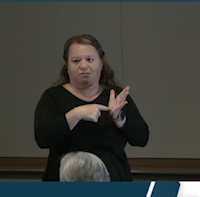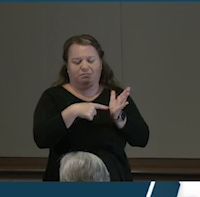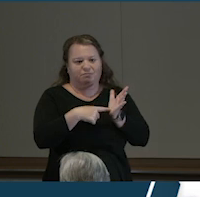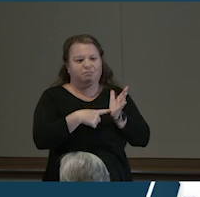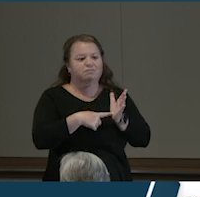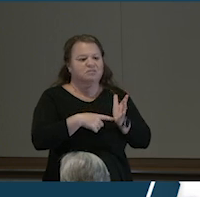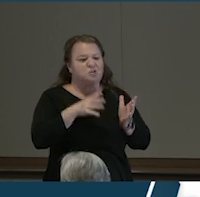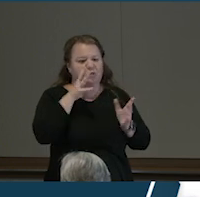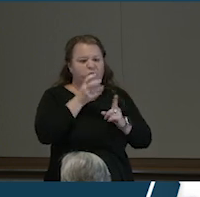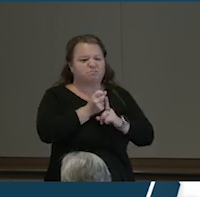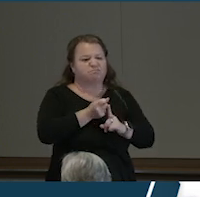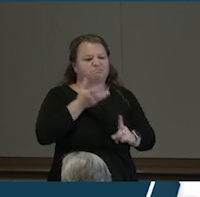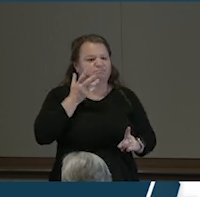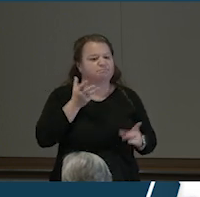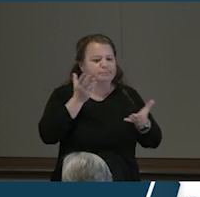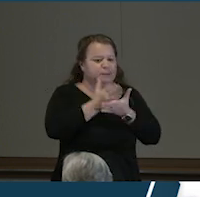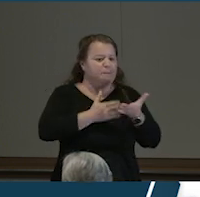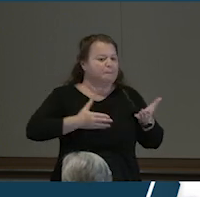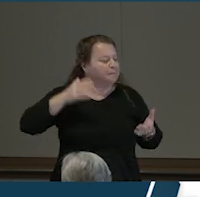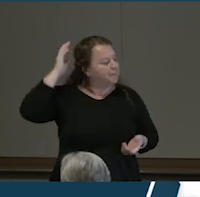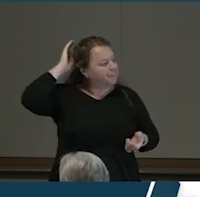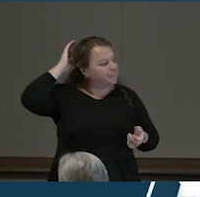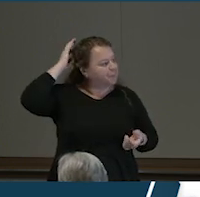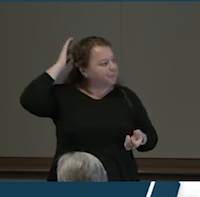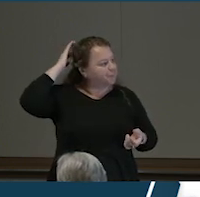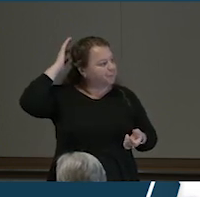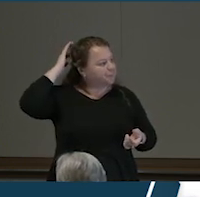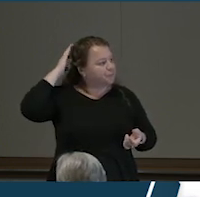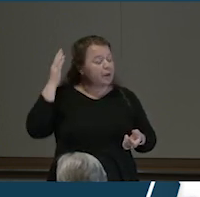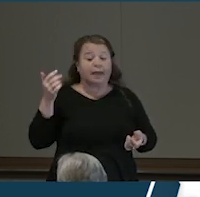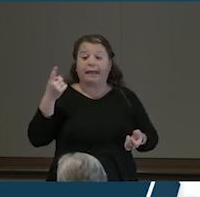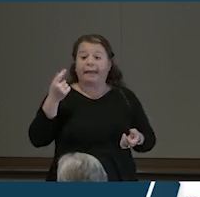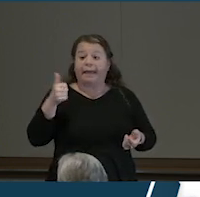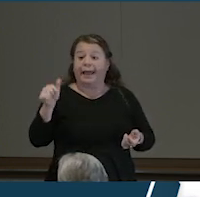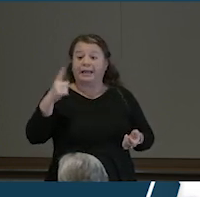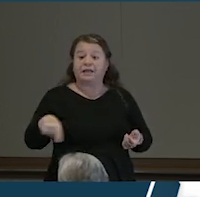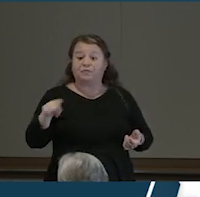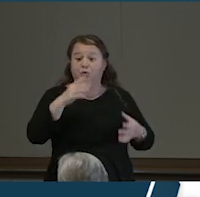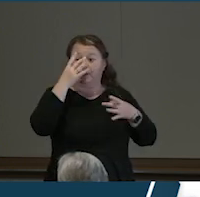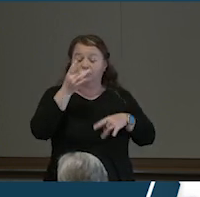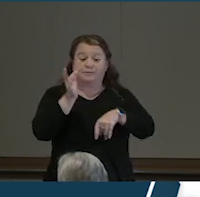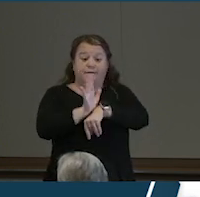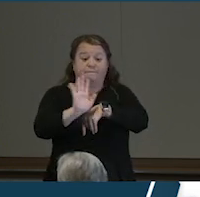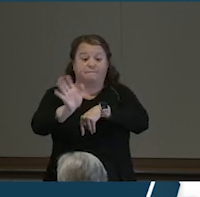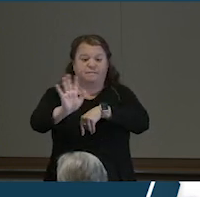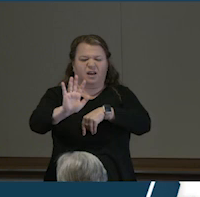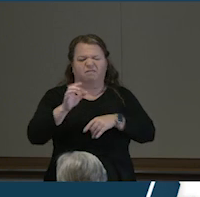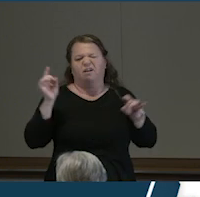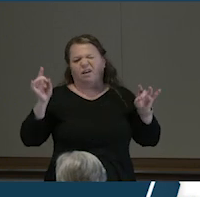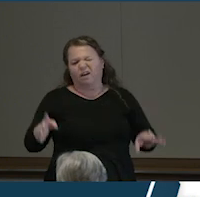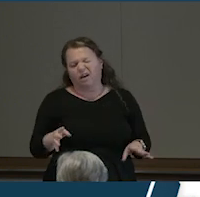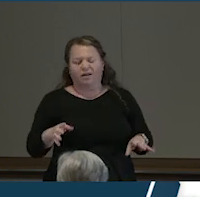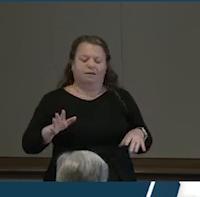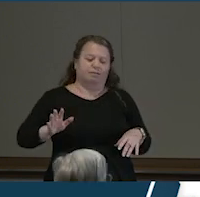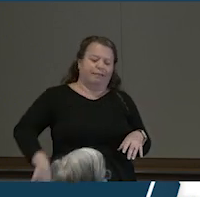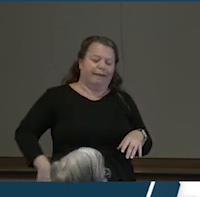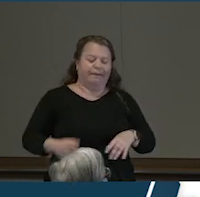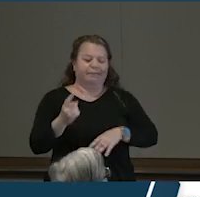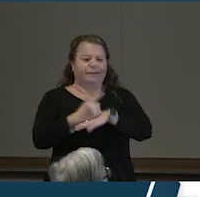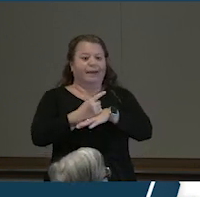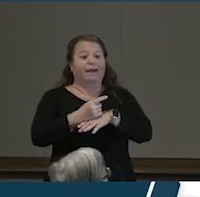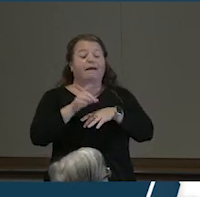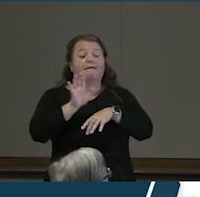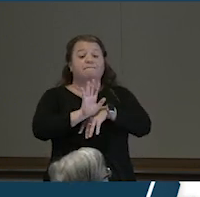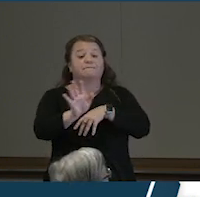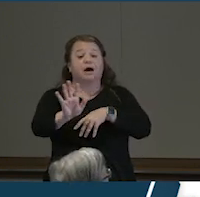So we're going to talk about some of that here. And then for anybody who's interested at 5 o'clock, which I kind of hate because it's like late in the day, but I'm going to be